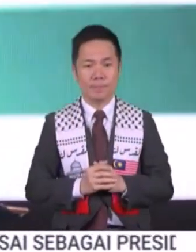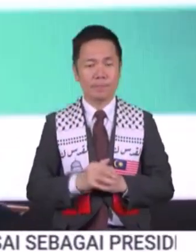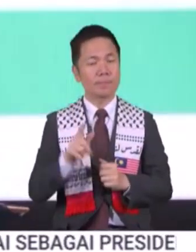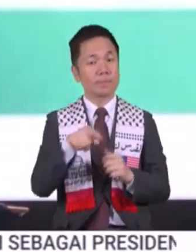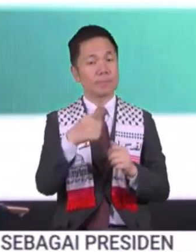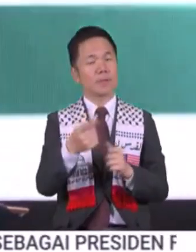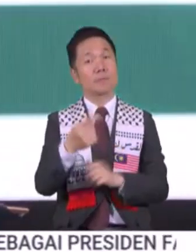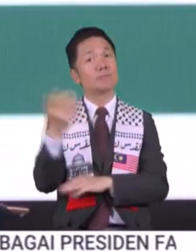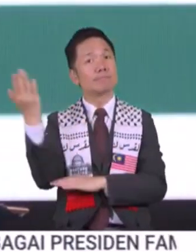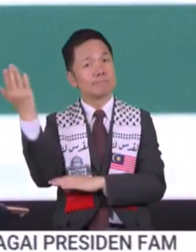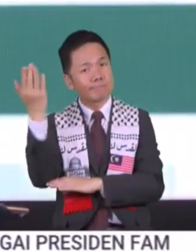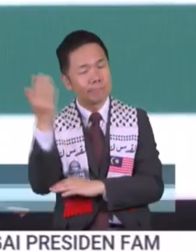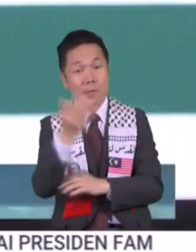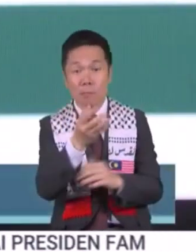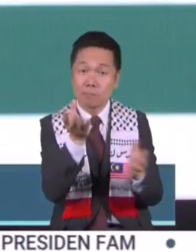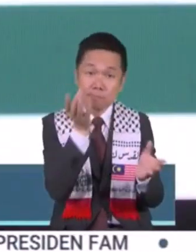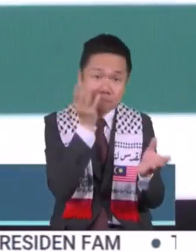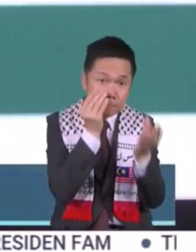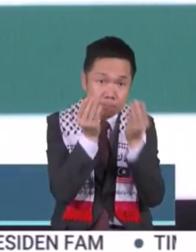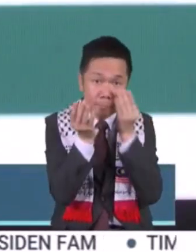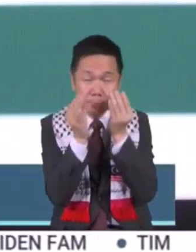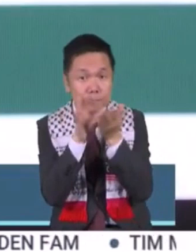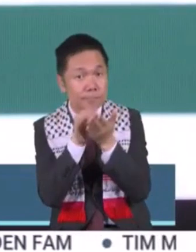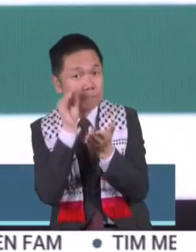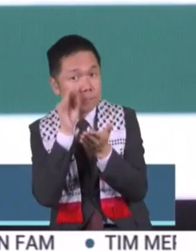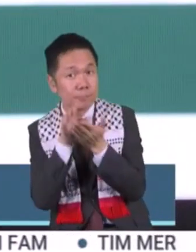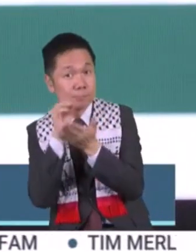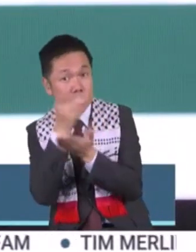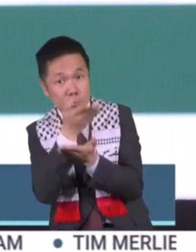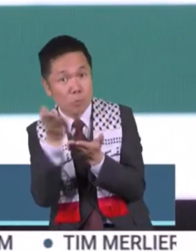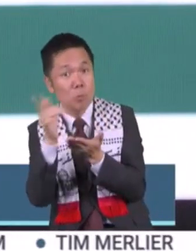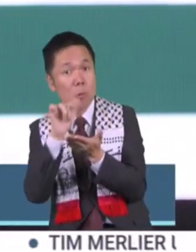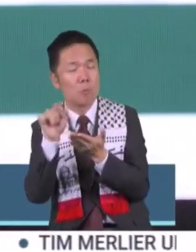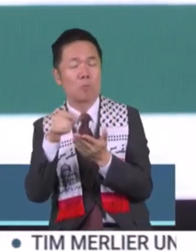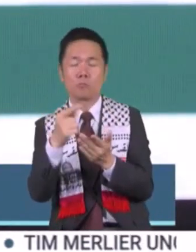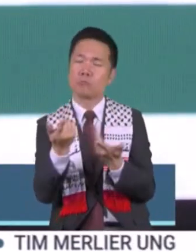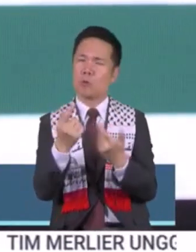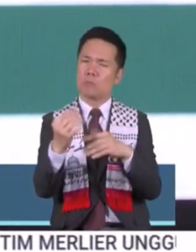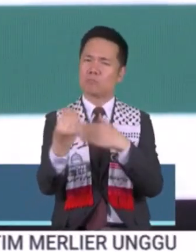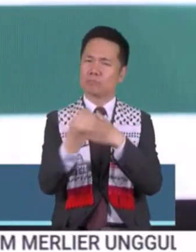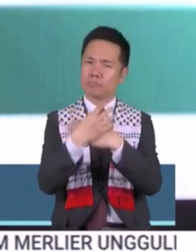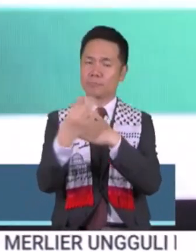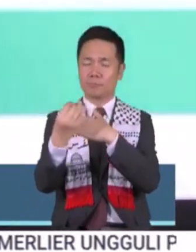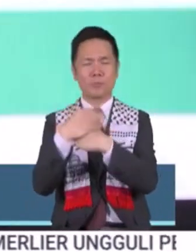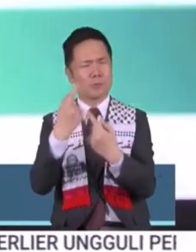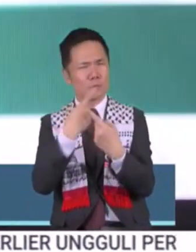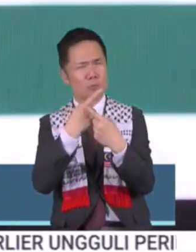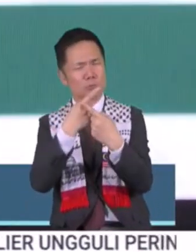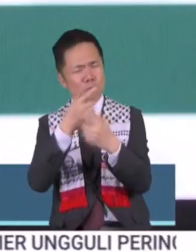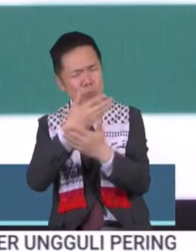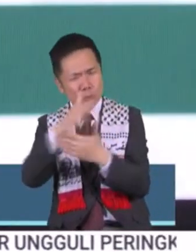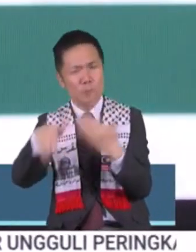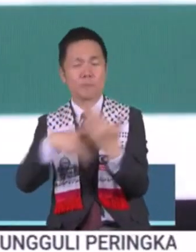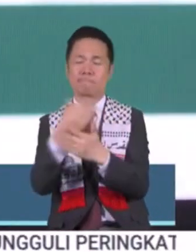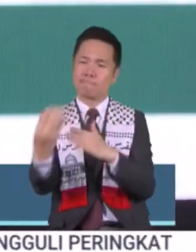I want to listen to your advice, to your criticism, to your suggestion.